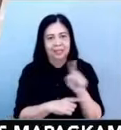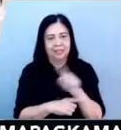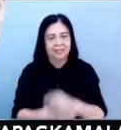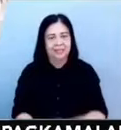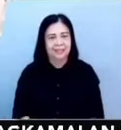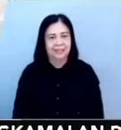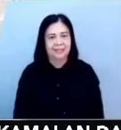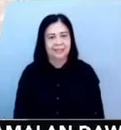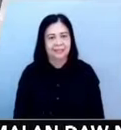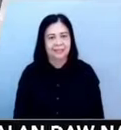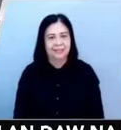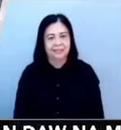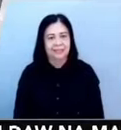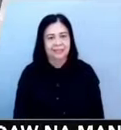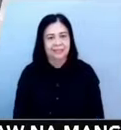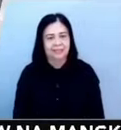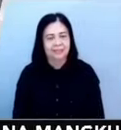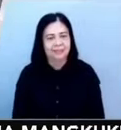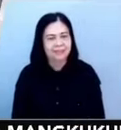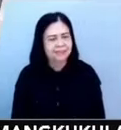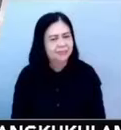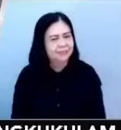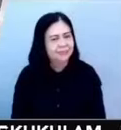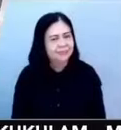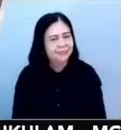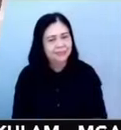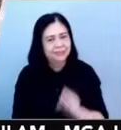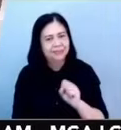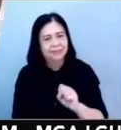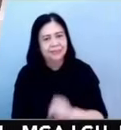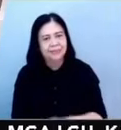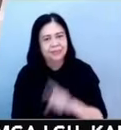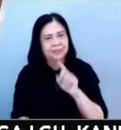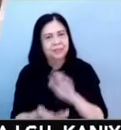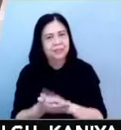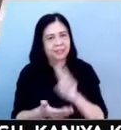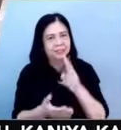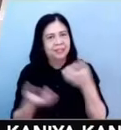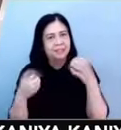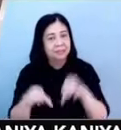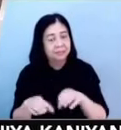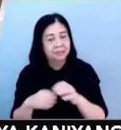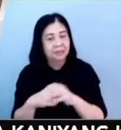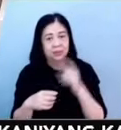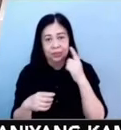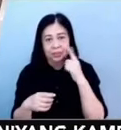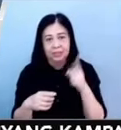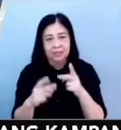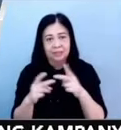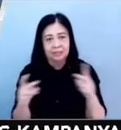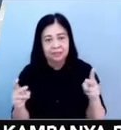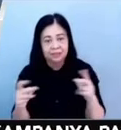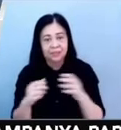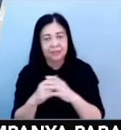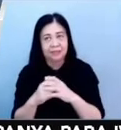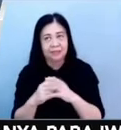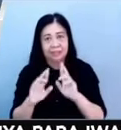Do you believe in second chances? Yeah, I do. You think you'll be ready to fall in love again?